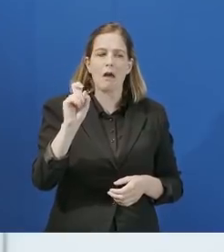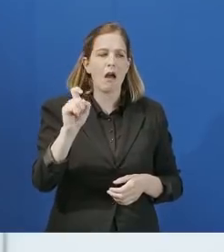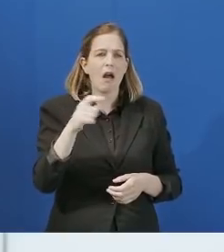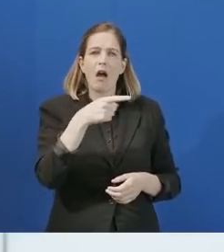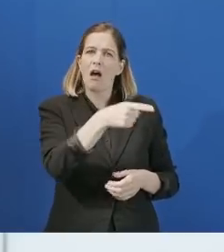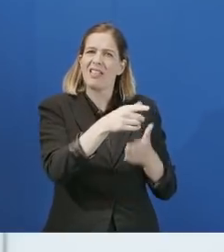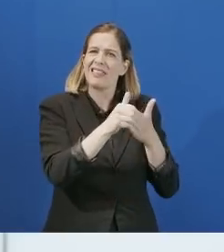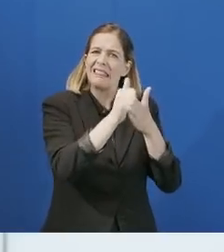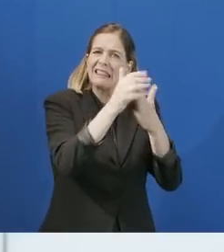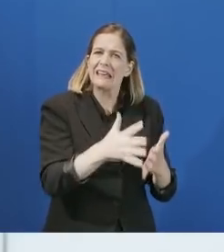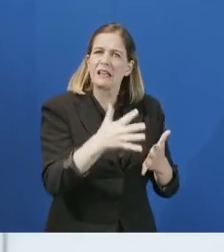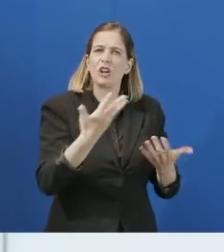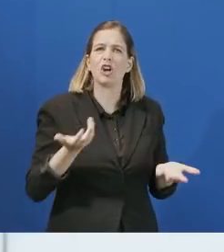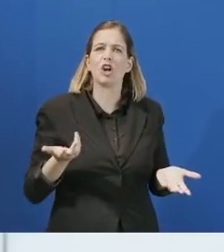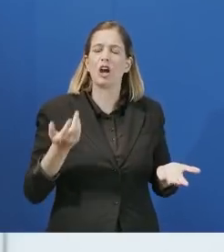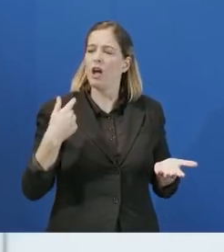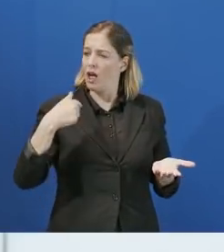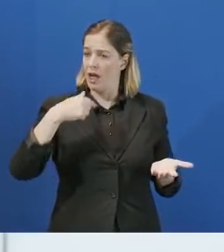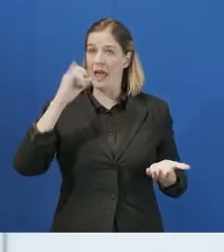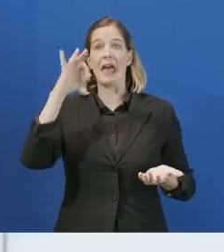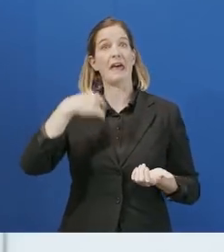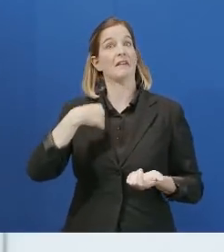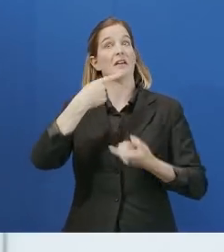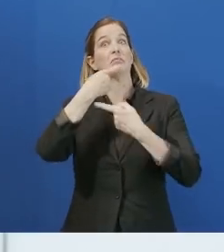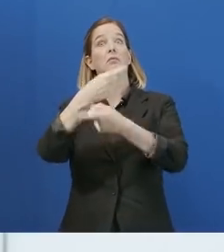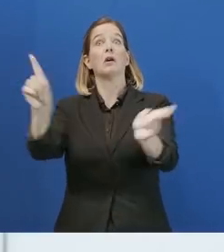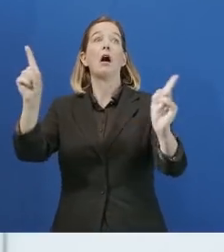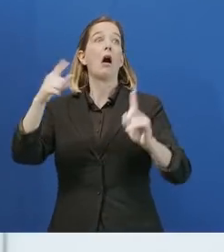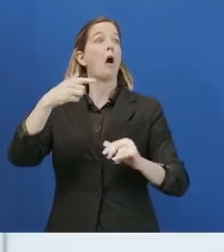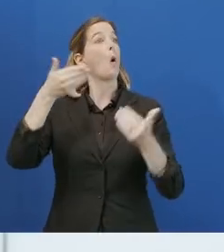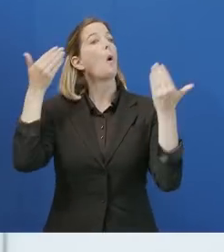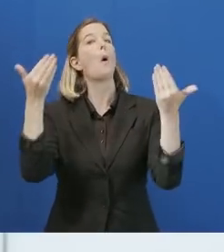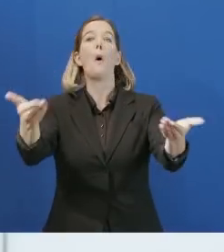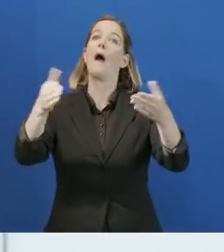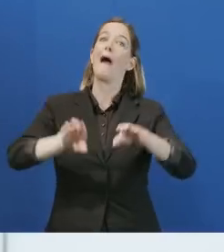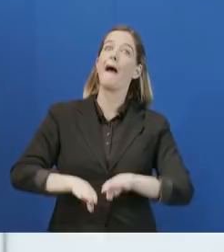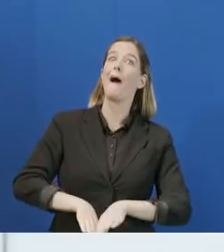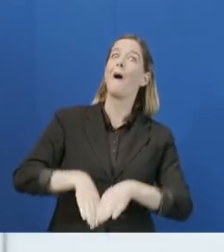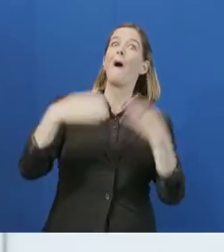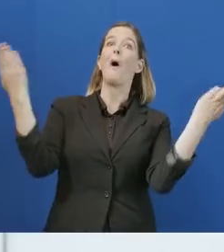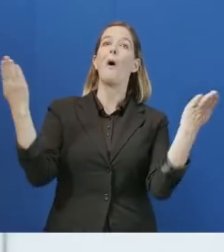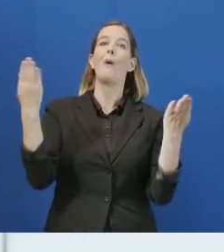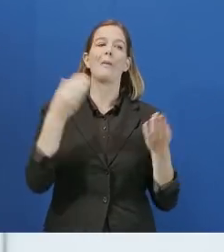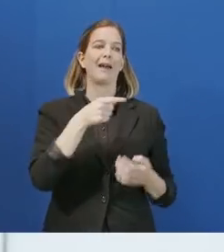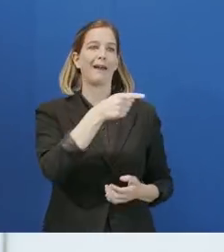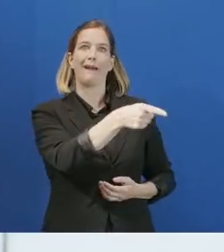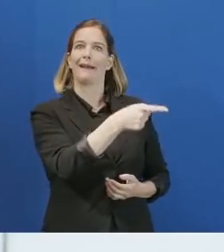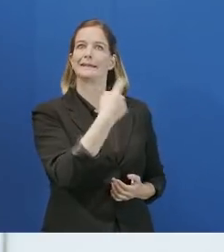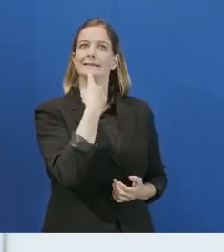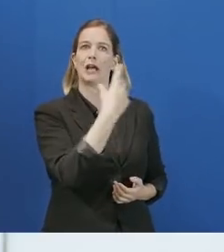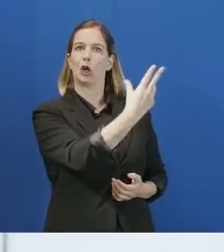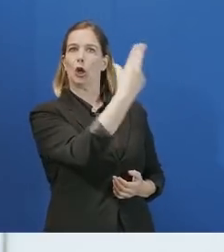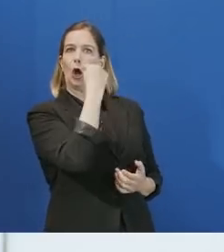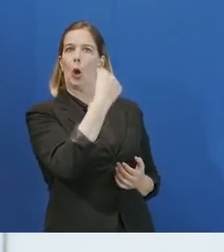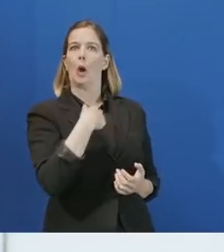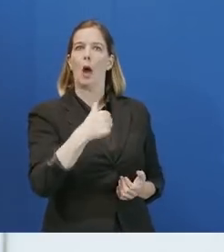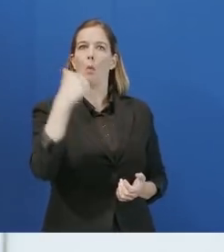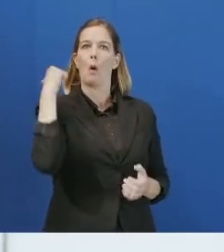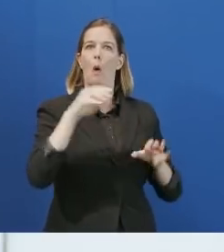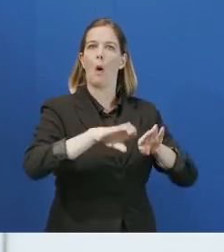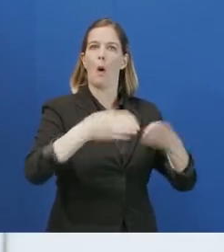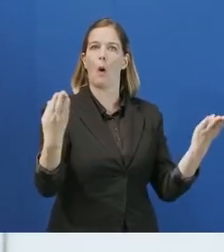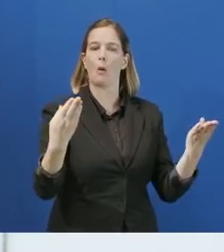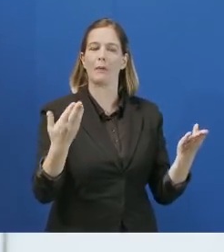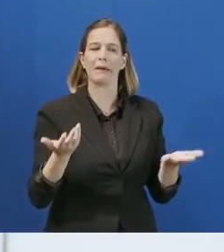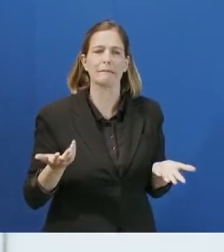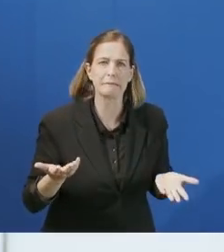Fox said, we're not going to participate? So we're going to make the decisions in a responsible way so we're not only successful in doing it, but